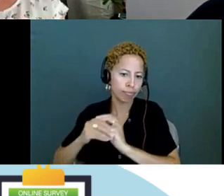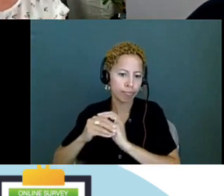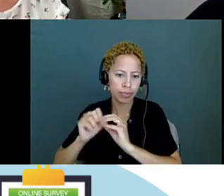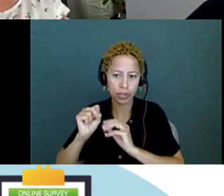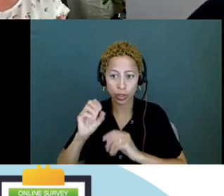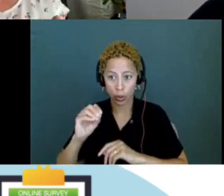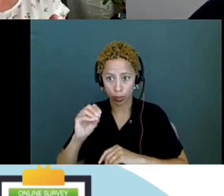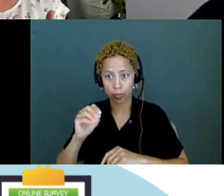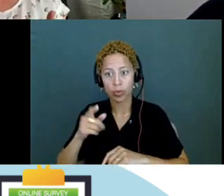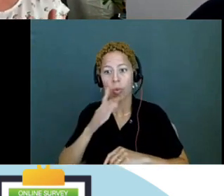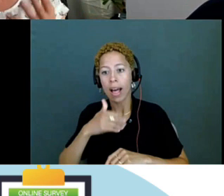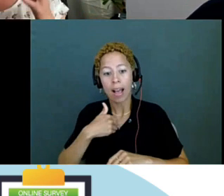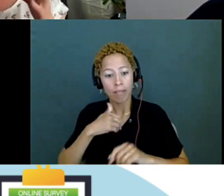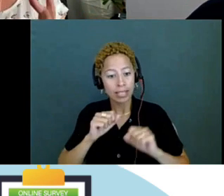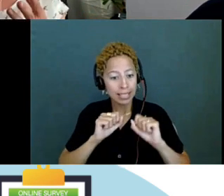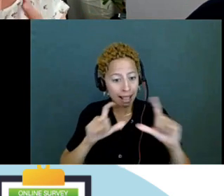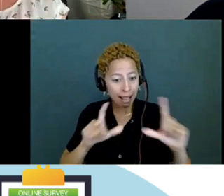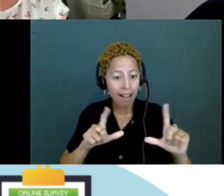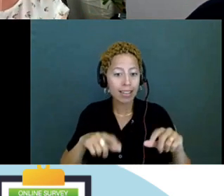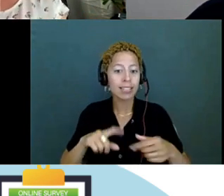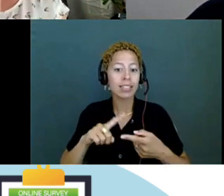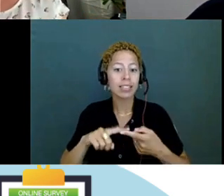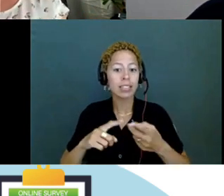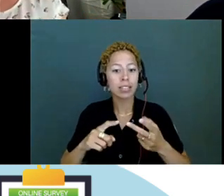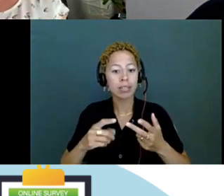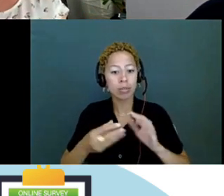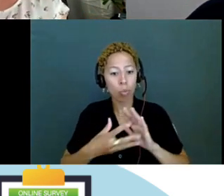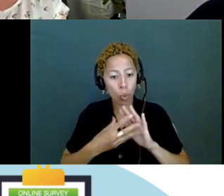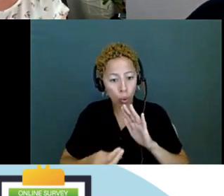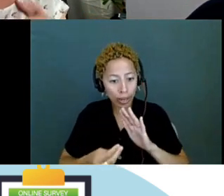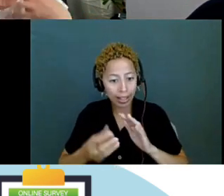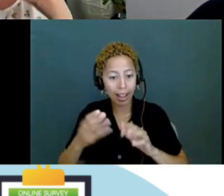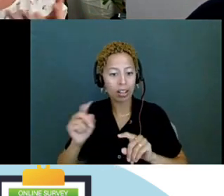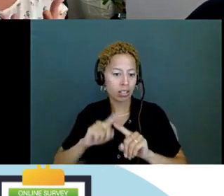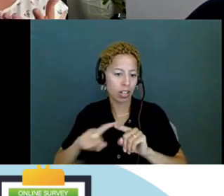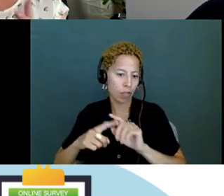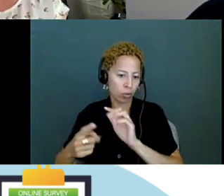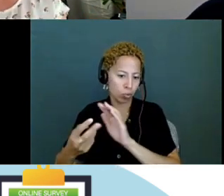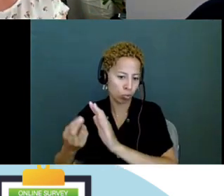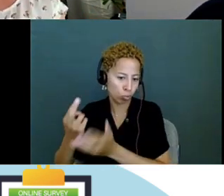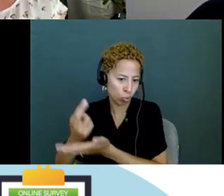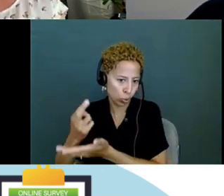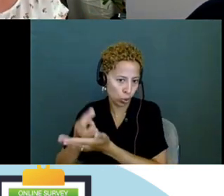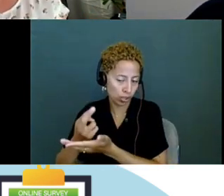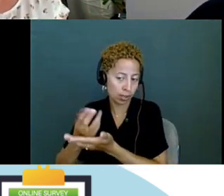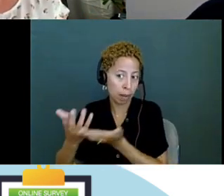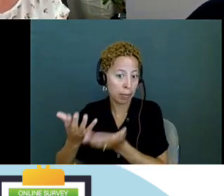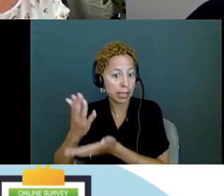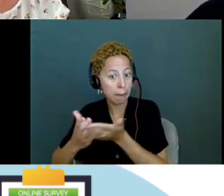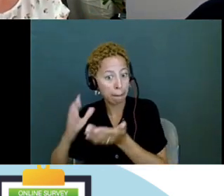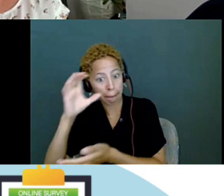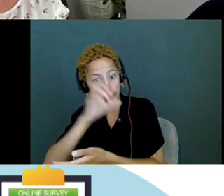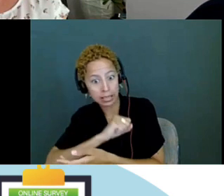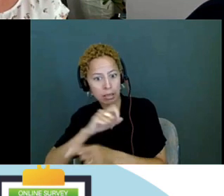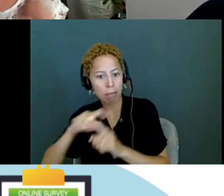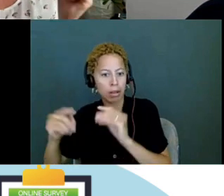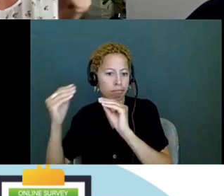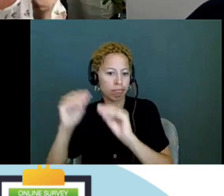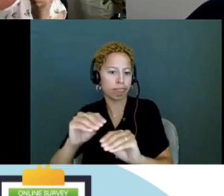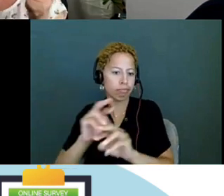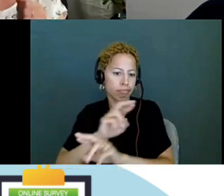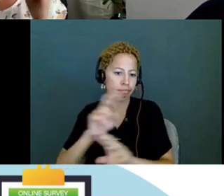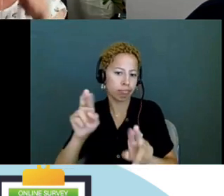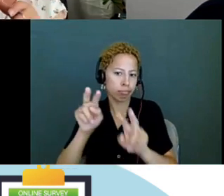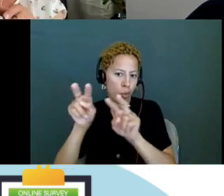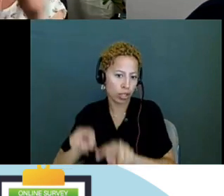you will have the slides, you will have the recording and extra resources that we discussed or didn't discuss, but may be useful to the group as well. And